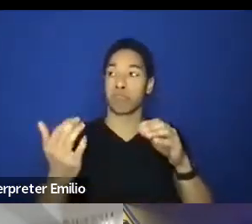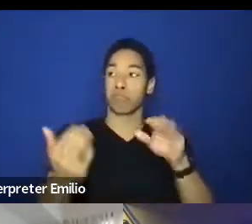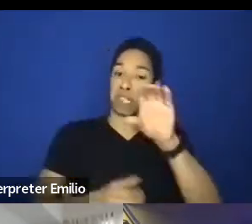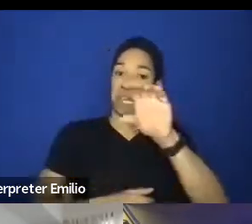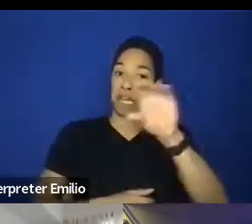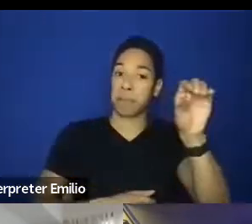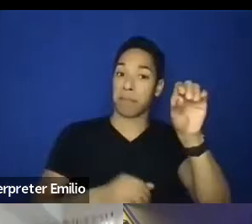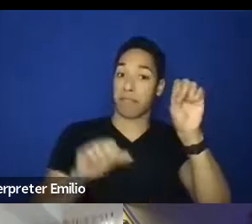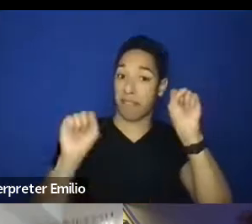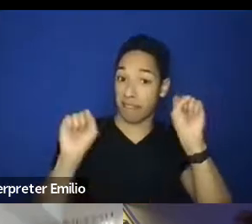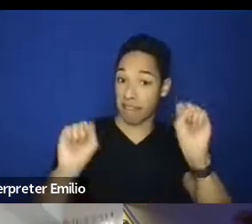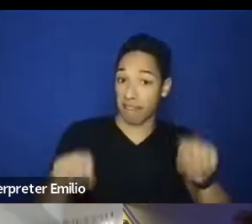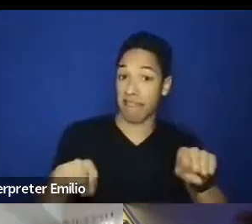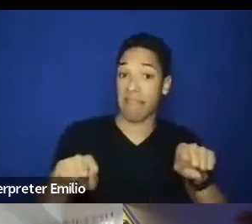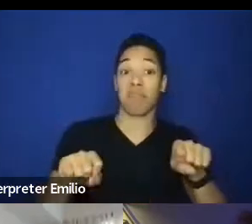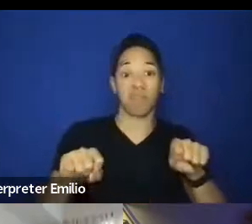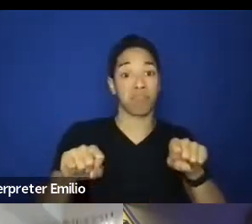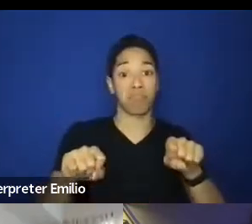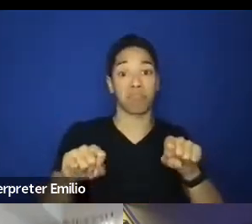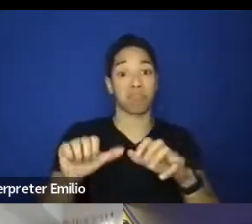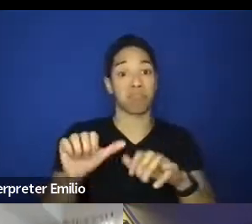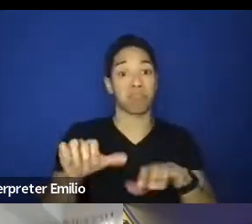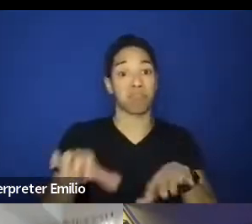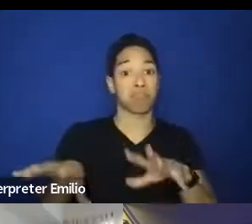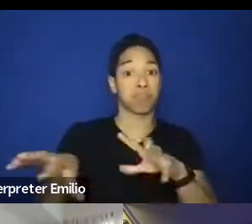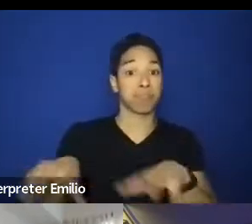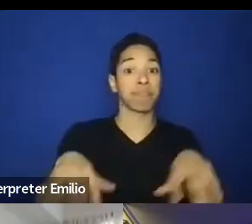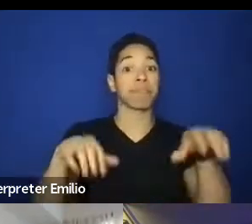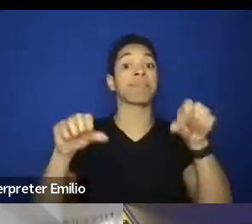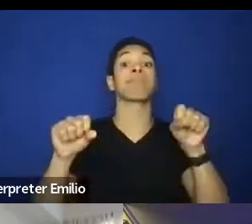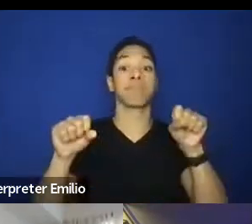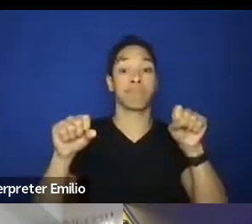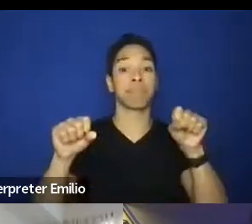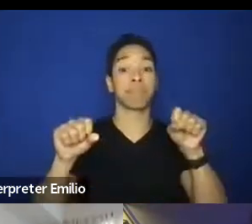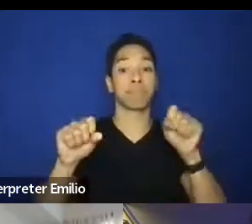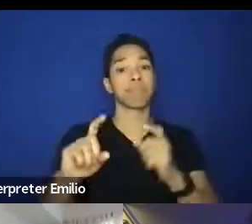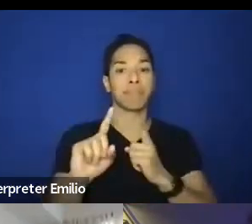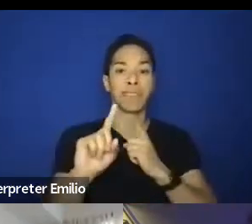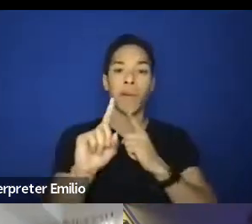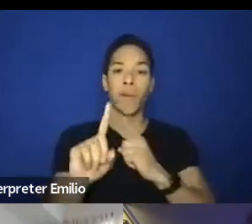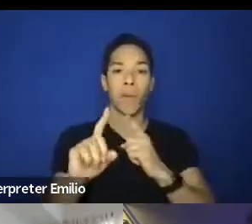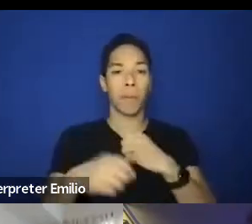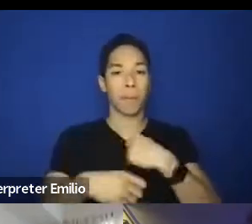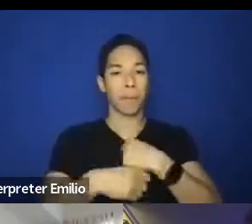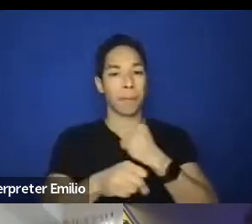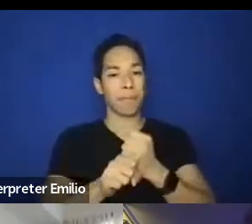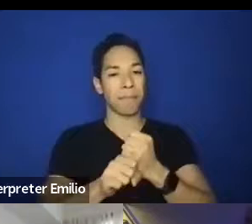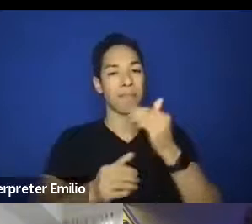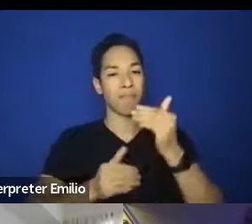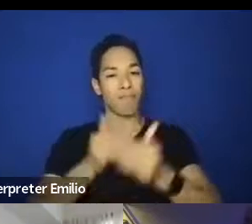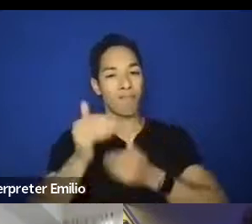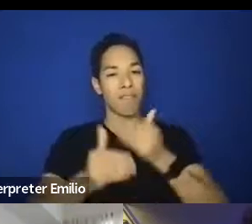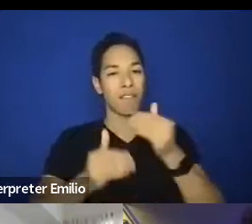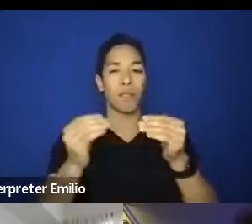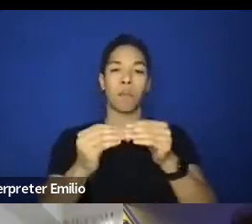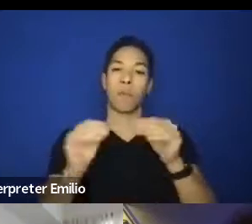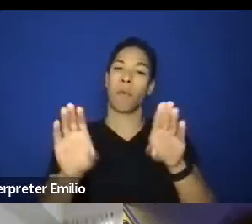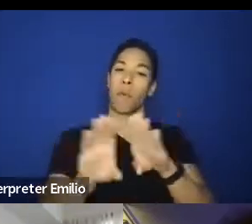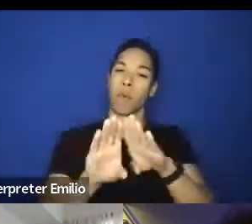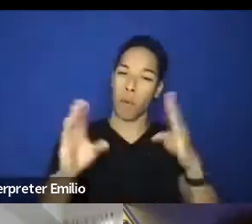could take in terms of making the process a little more open and